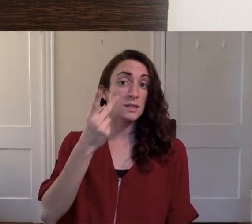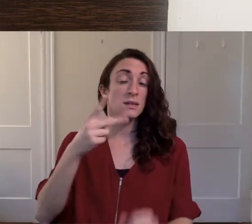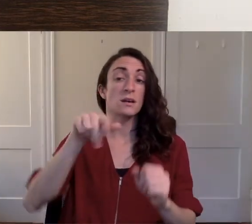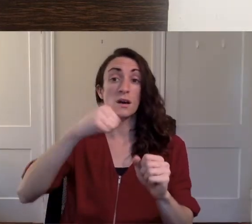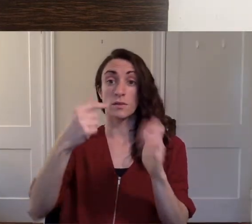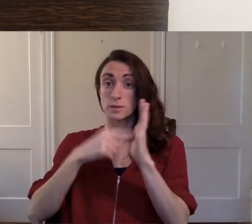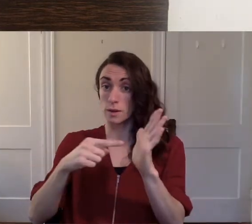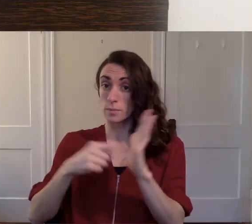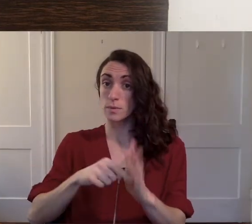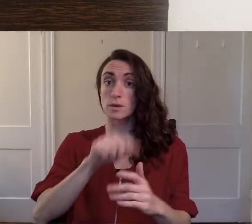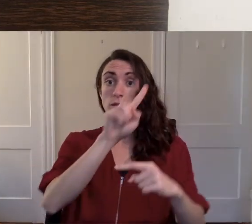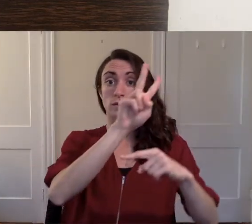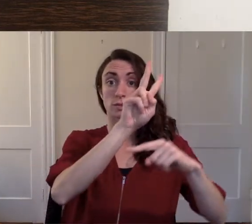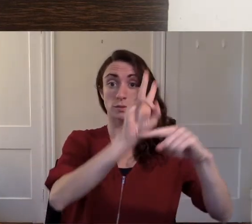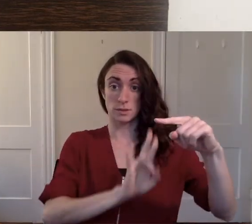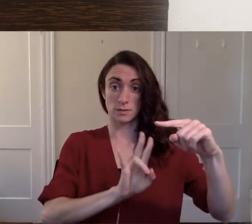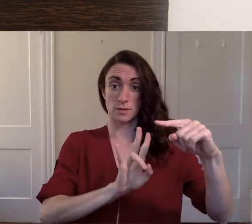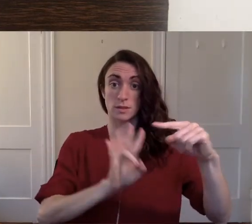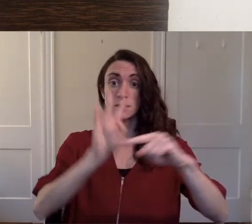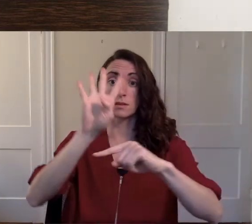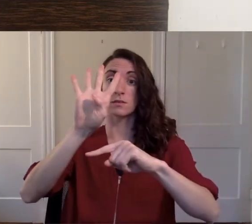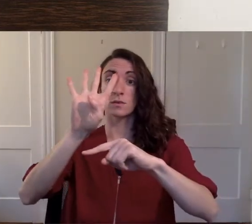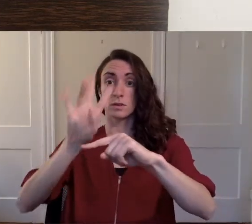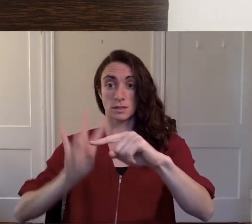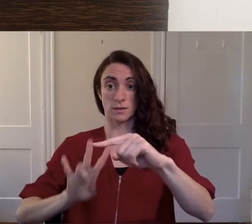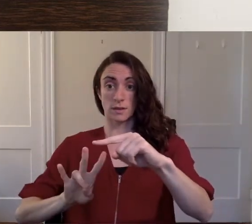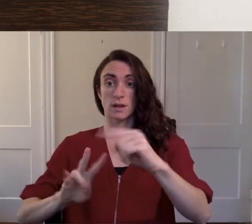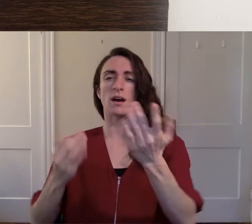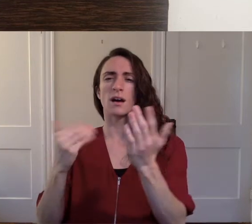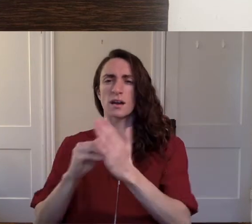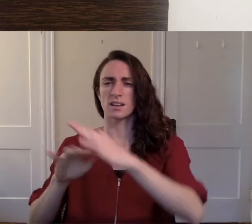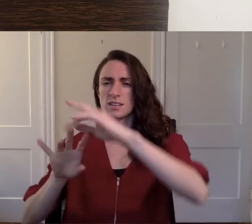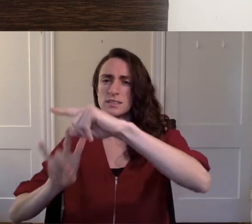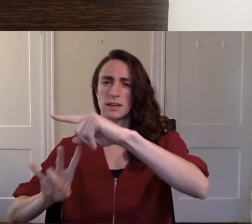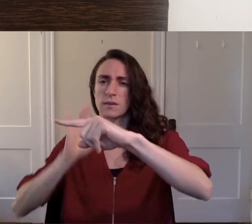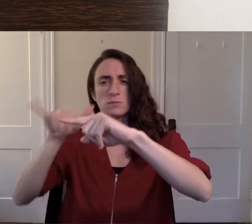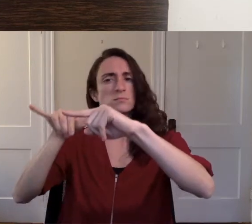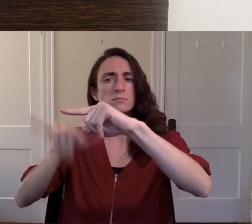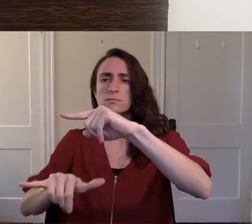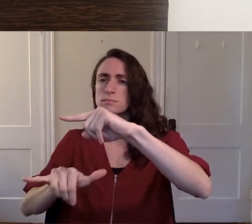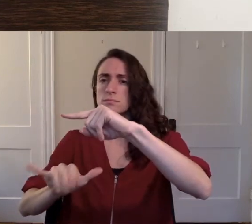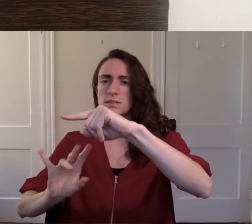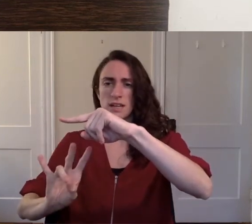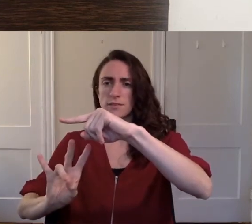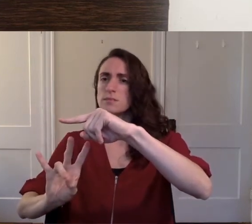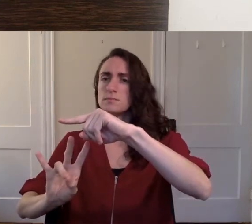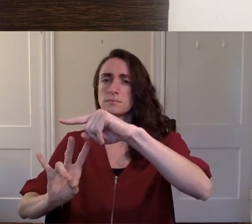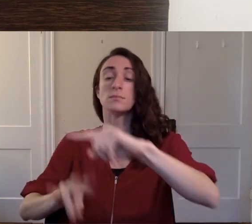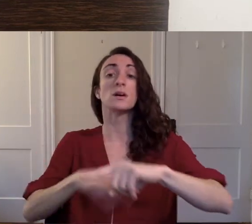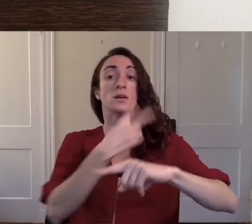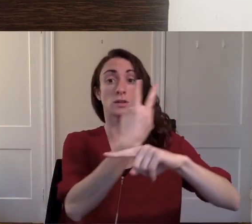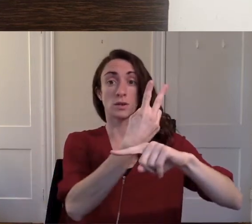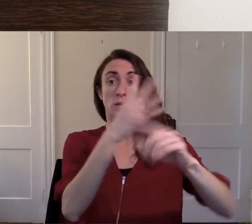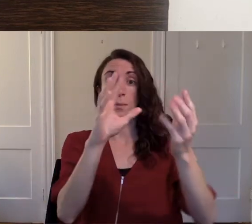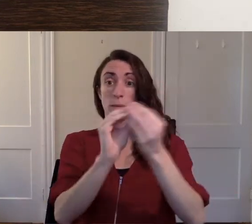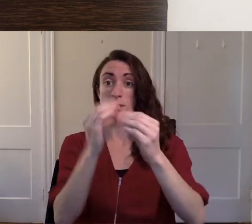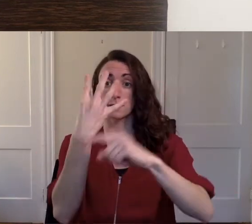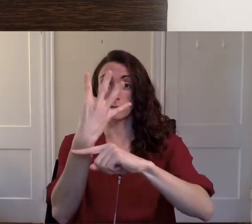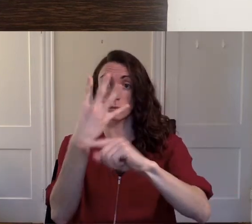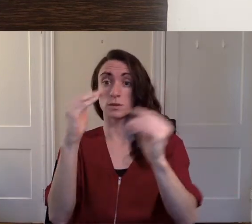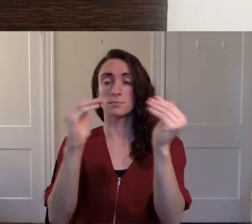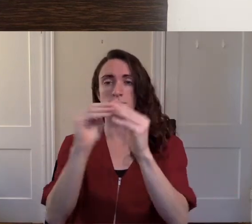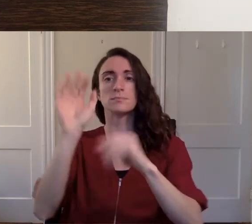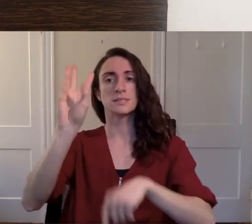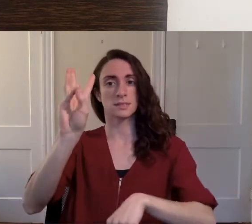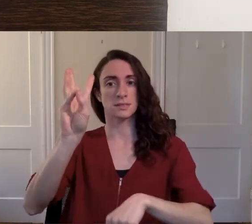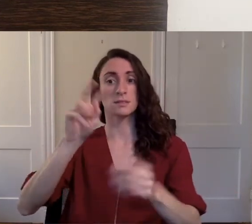Let's look at another example here. We've got 2/7 plus 4/7. So once again, you can see that denominator is the same, so